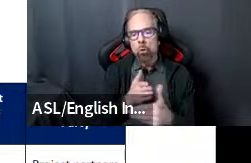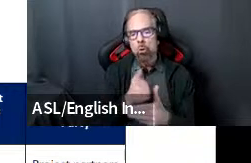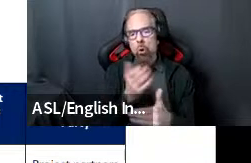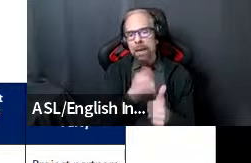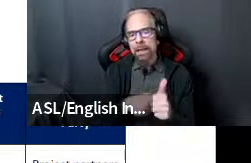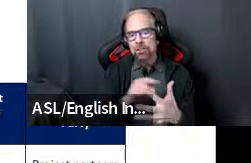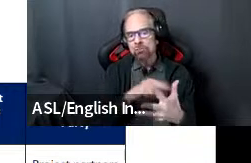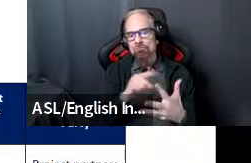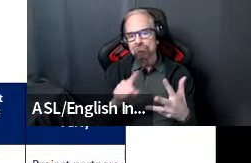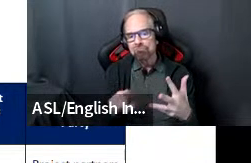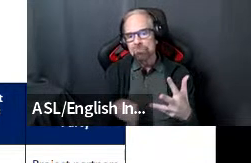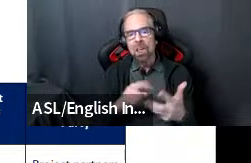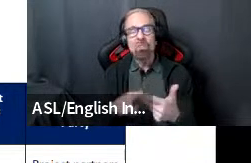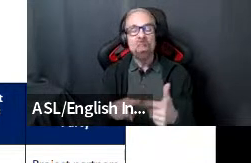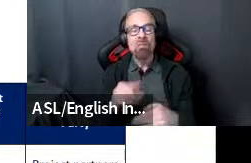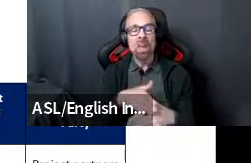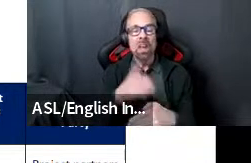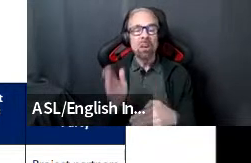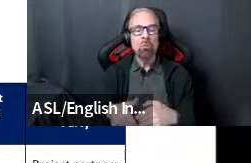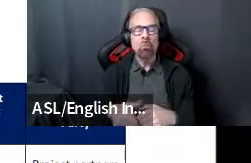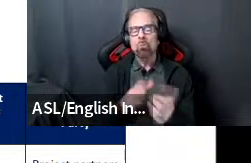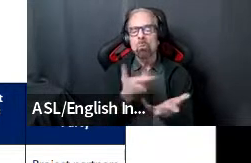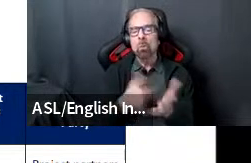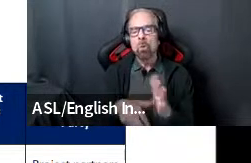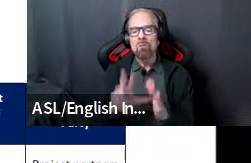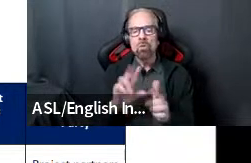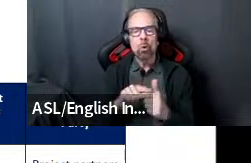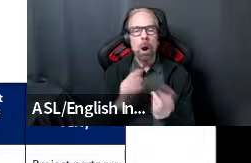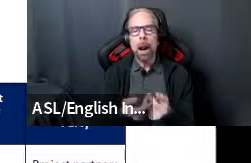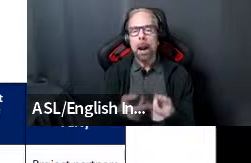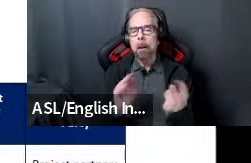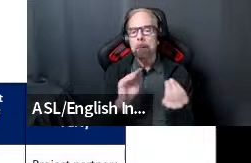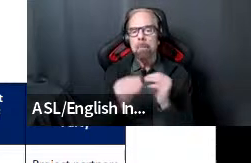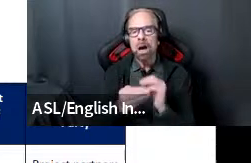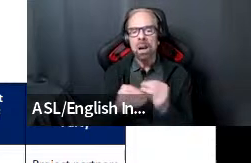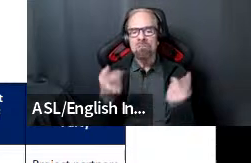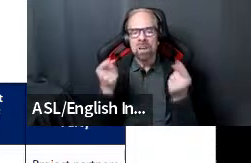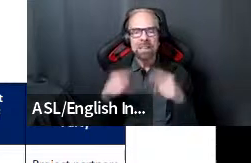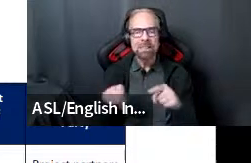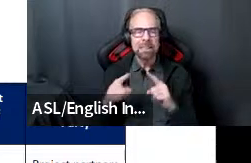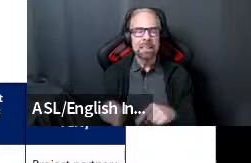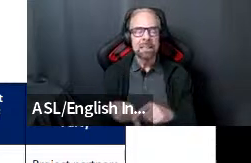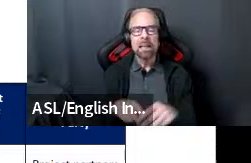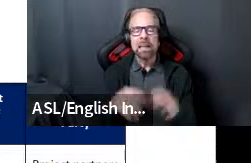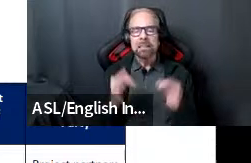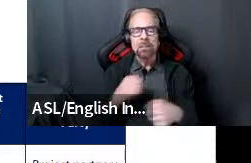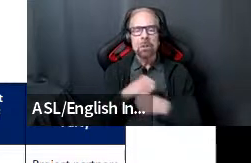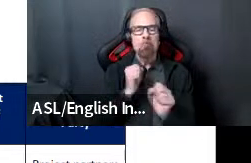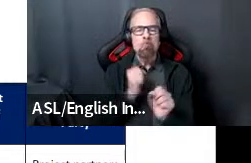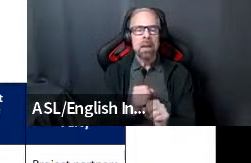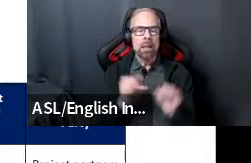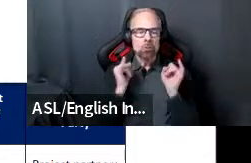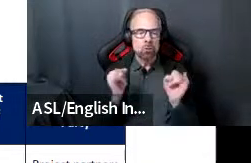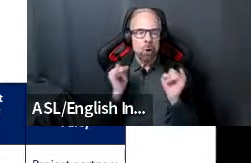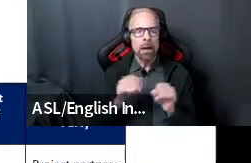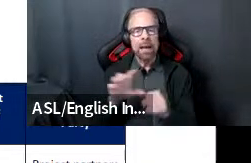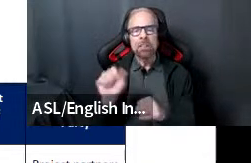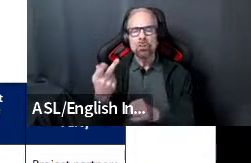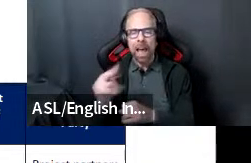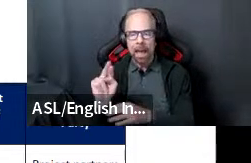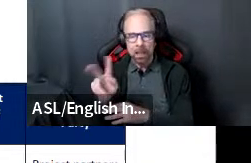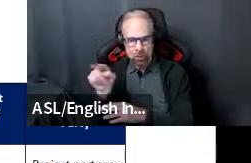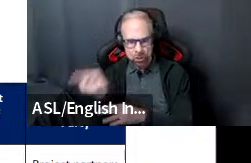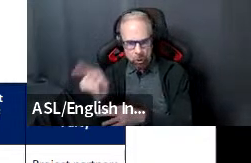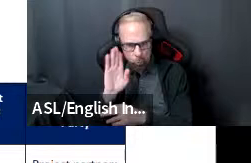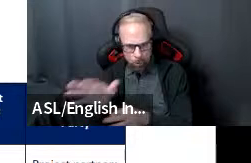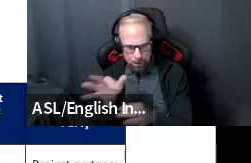the end, we will go over our modified consensus decision-making instructions, and Shannon will take us through that process. And so